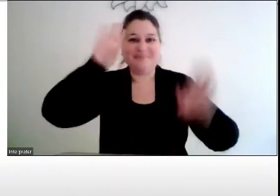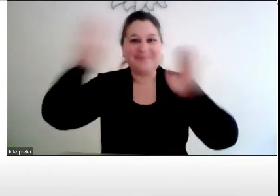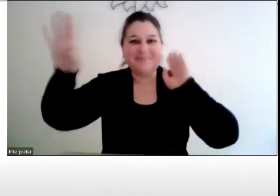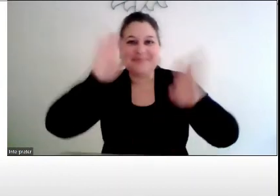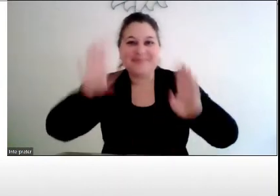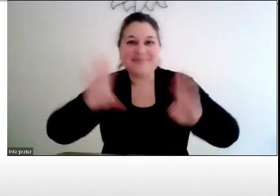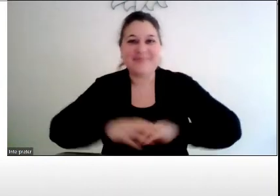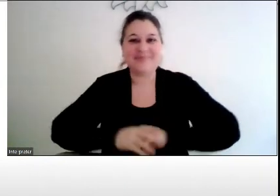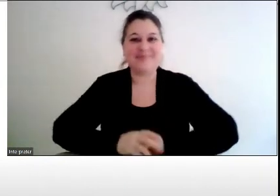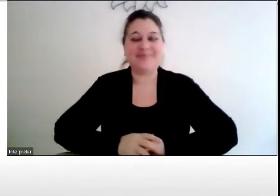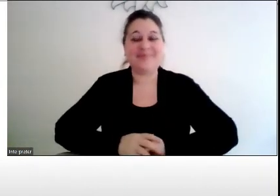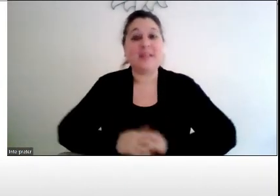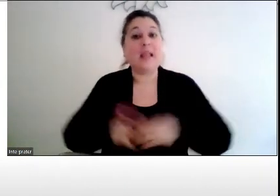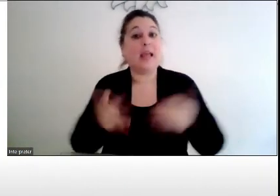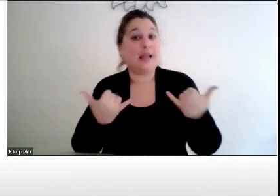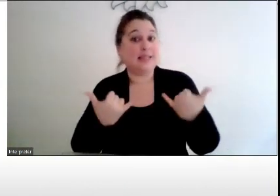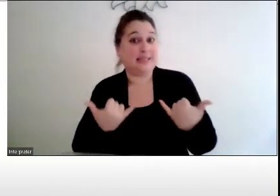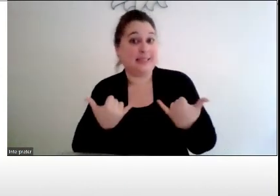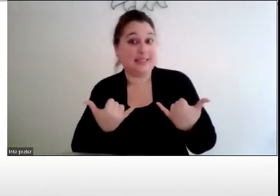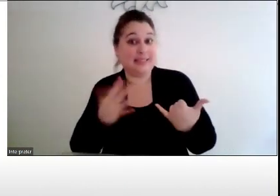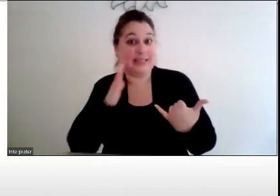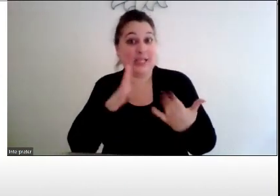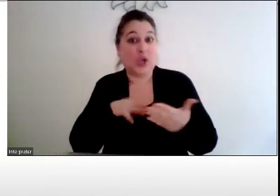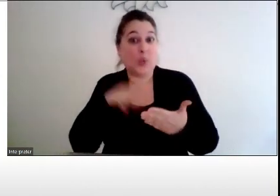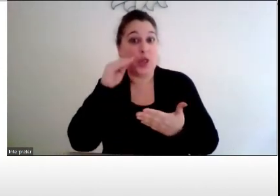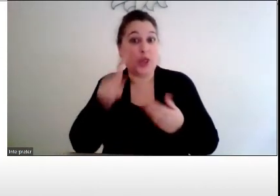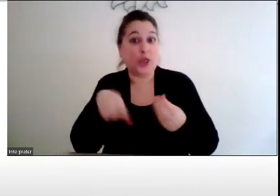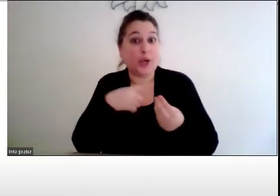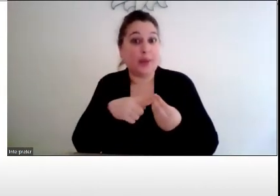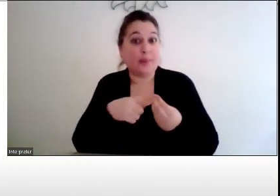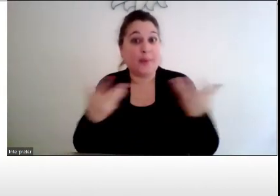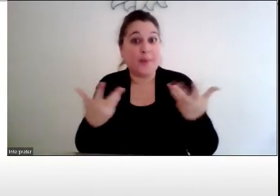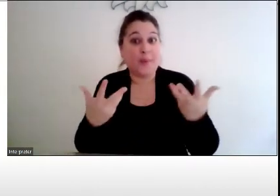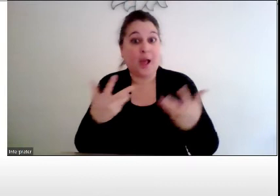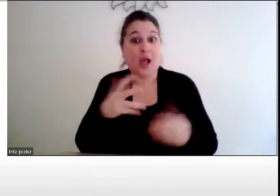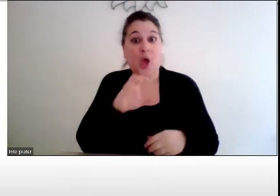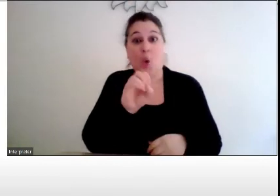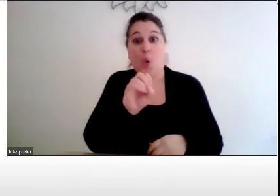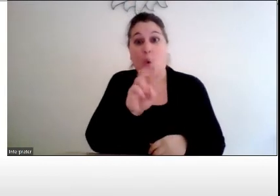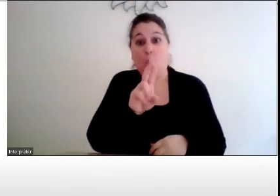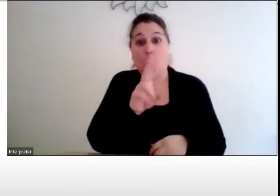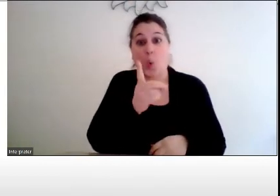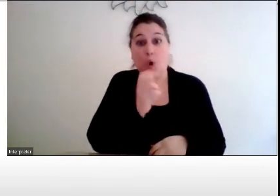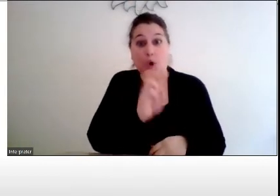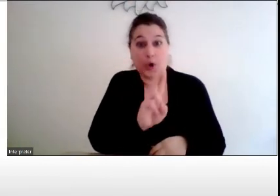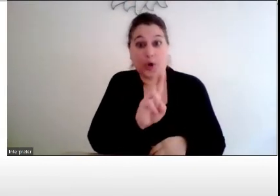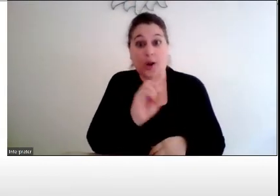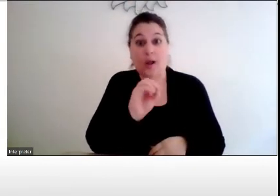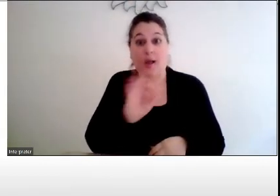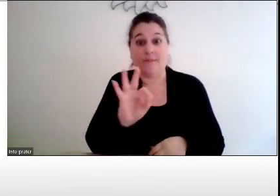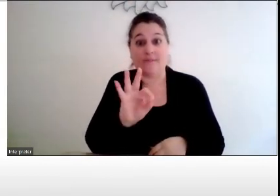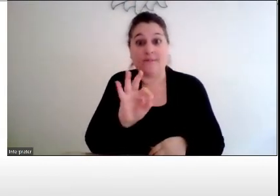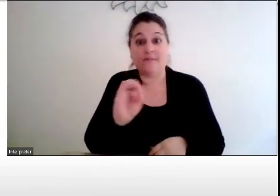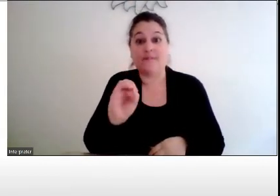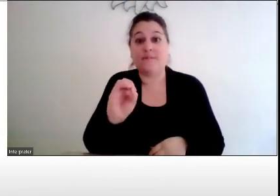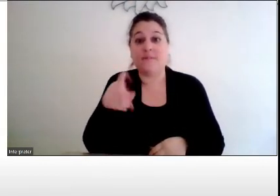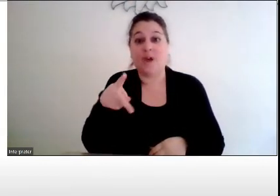Hello, you guys. Today we are going to learn about the order of operations by Adi